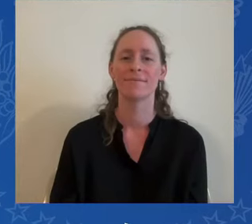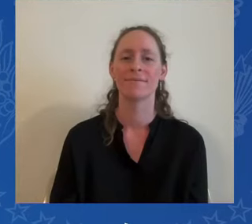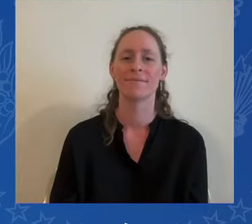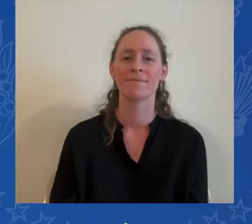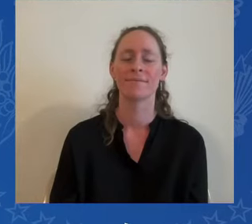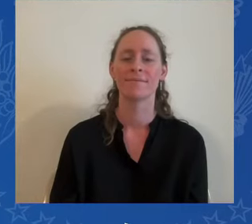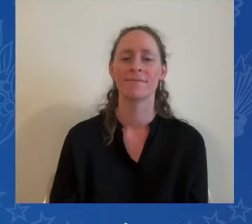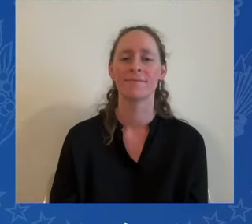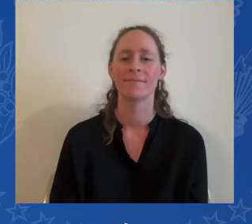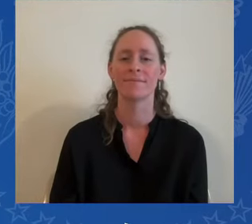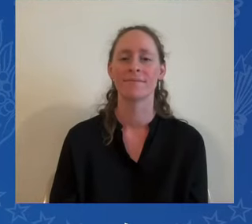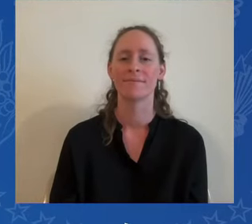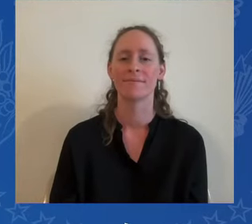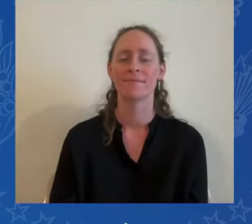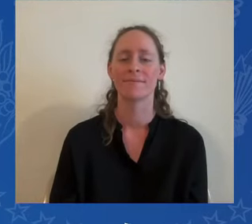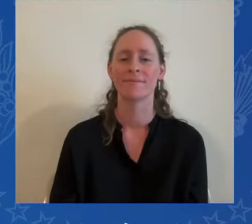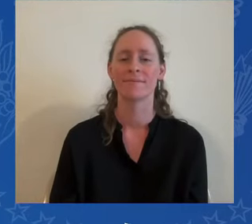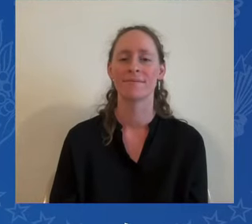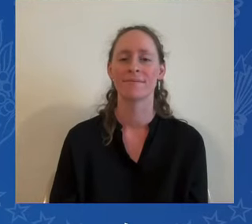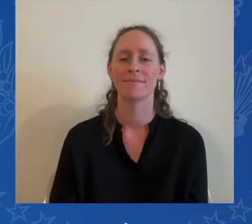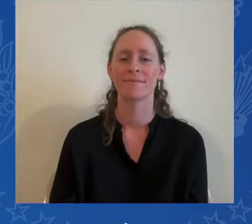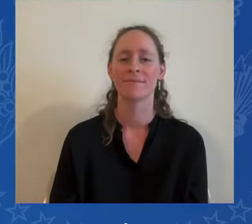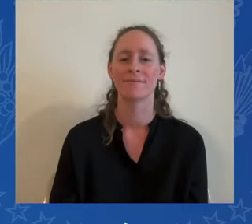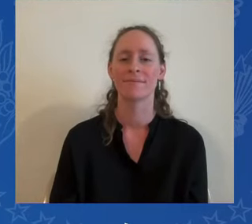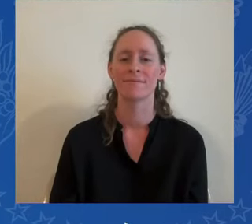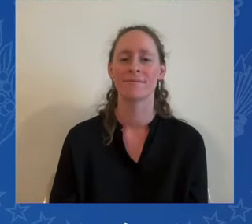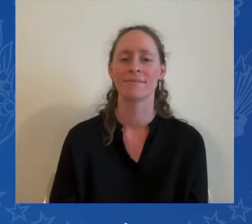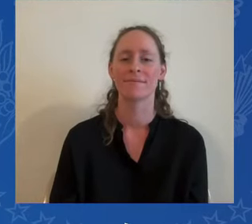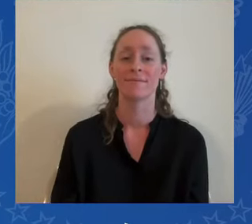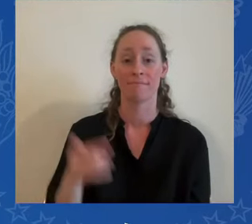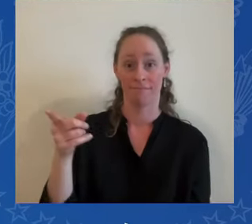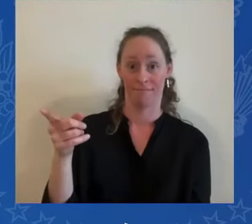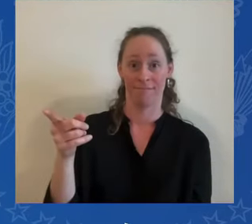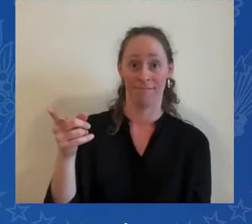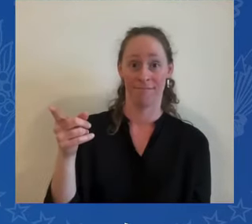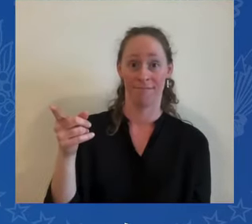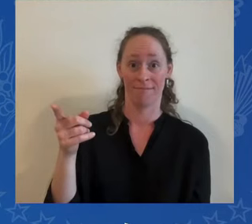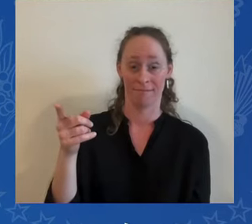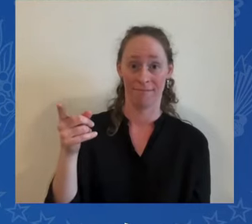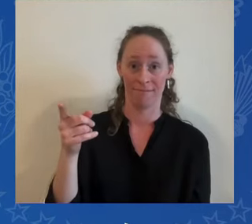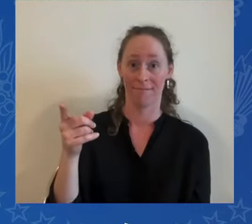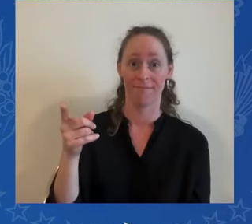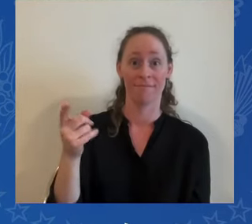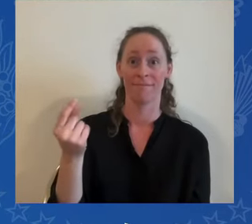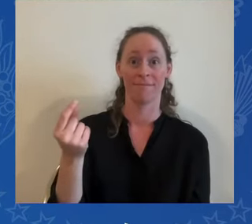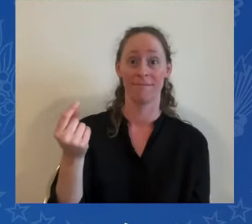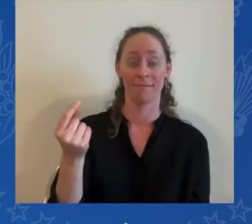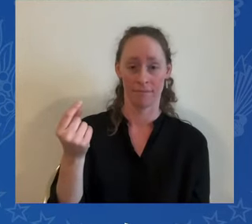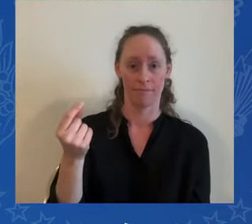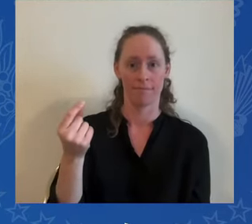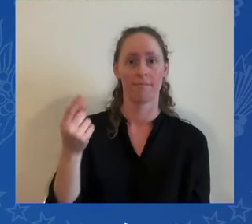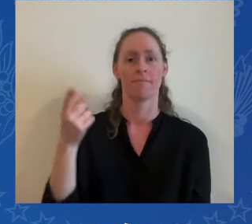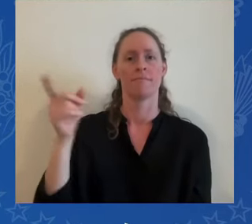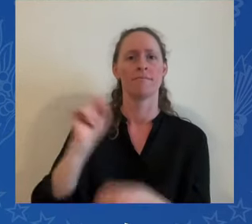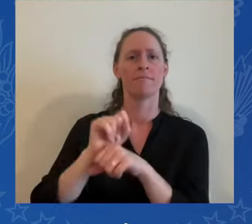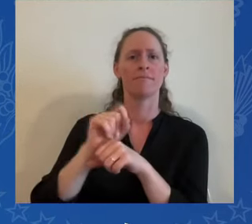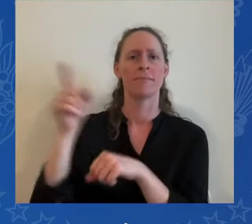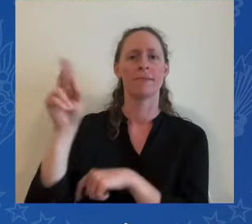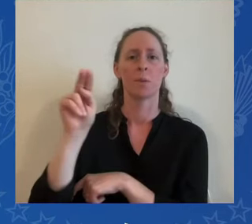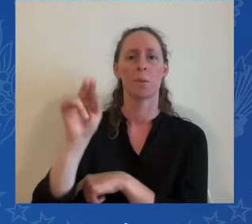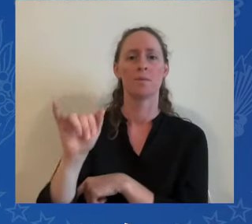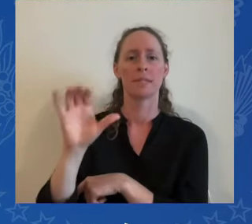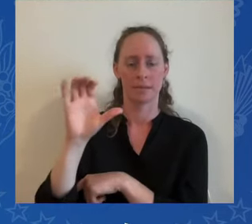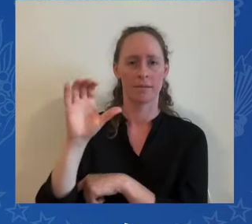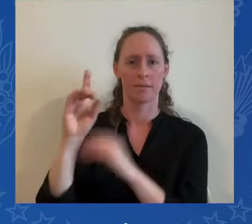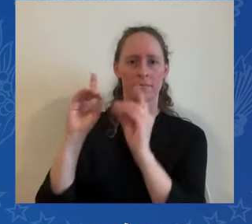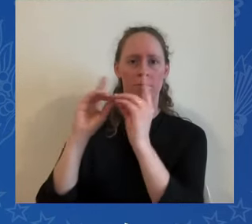Firefighter Patrick Thornton of the New York City Fire Department, for diving instinctively toward danger to save a man trapped beneath a capsized boat